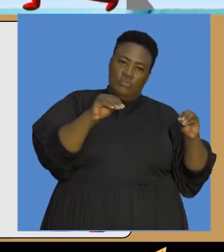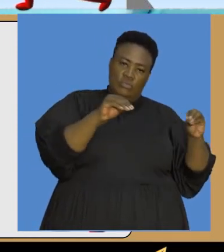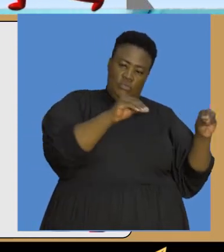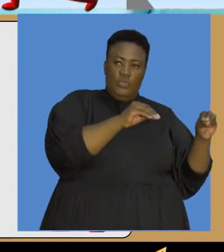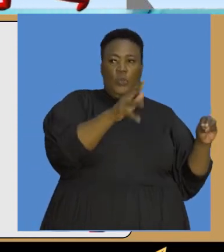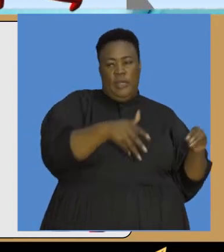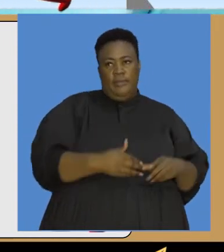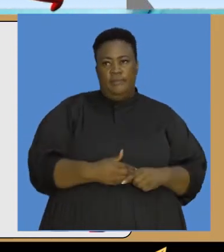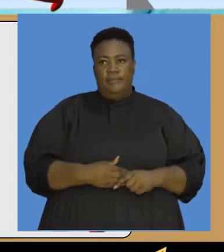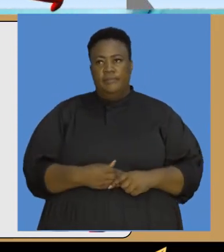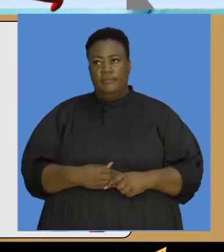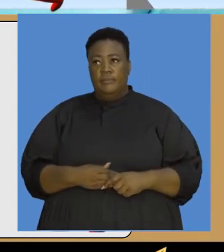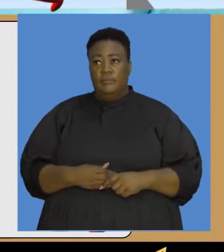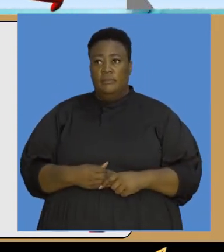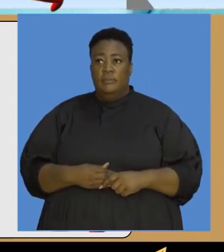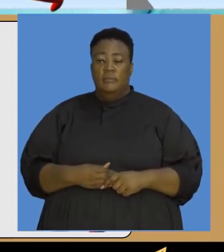to the right.